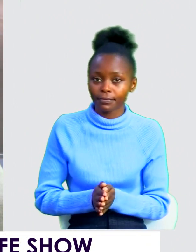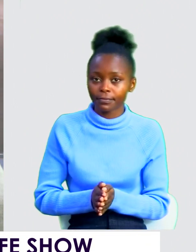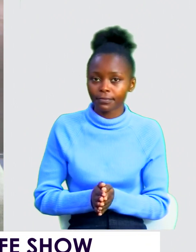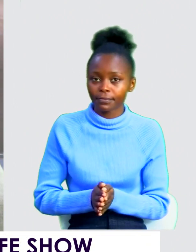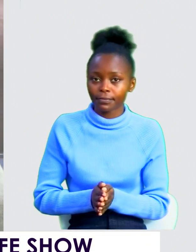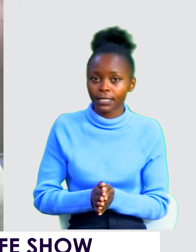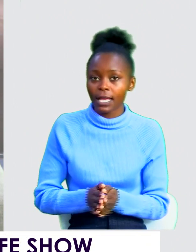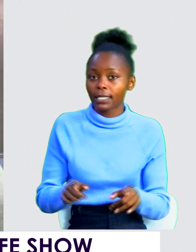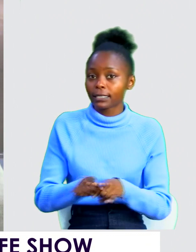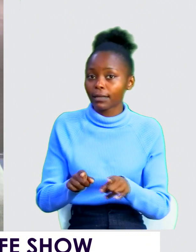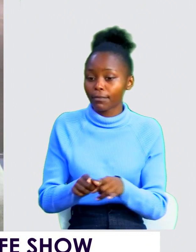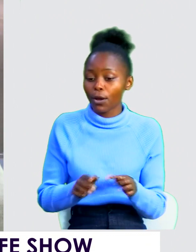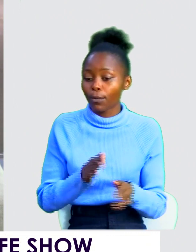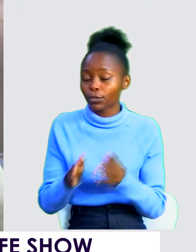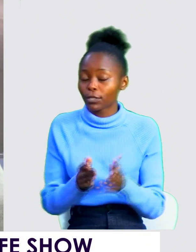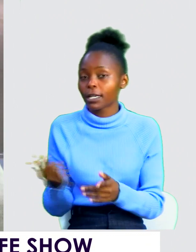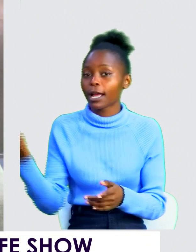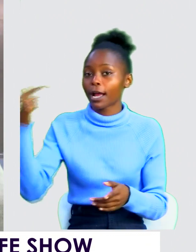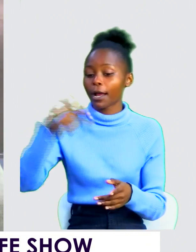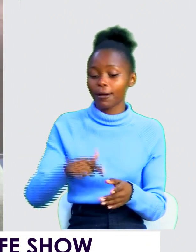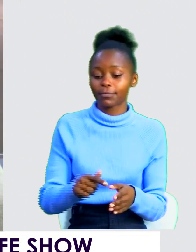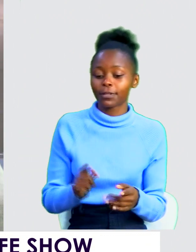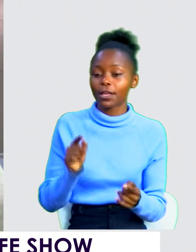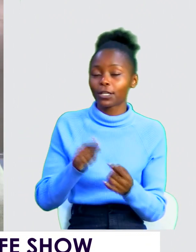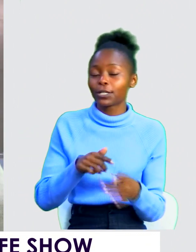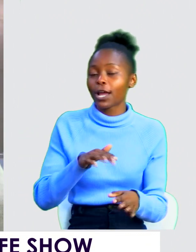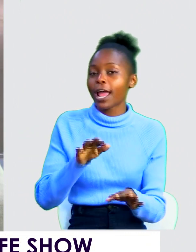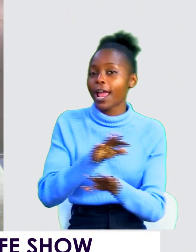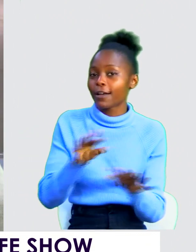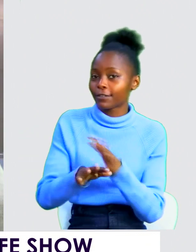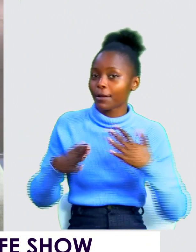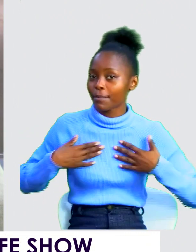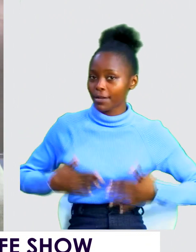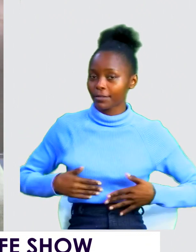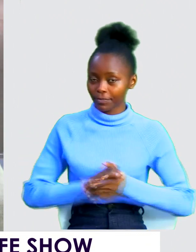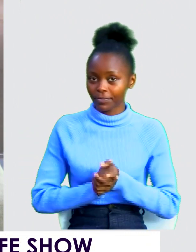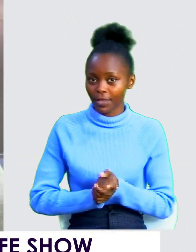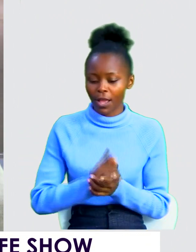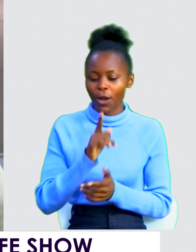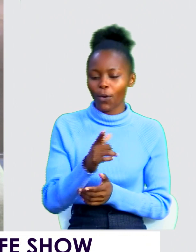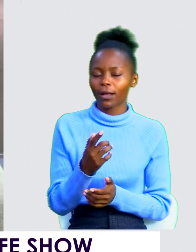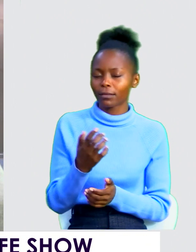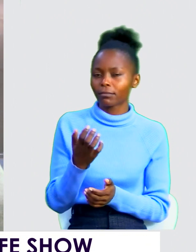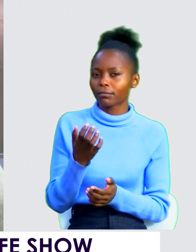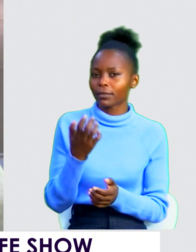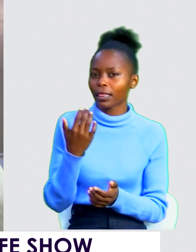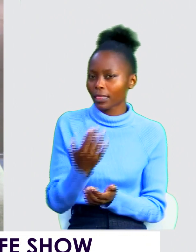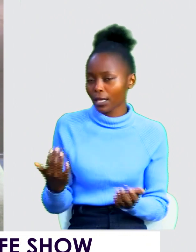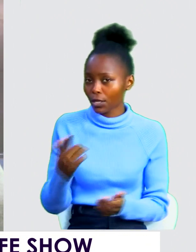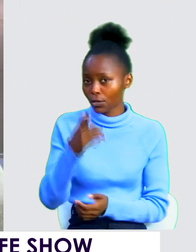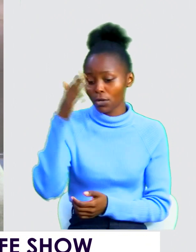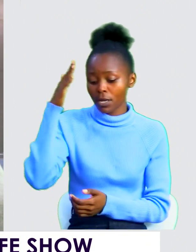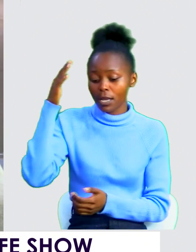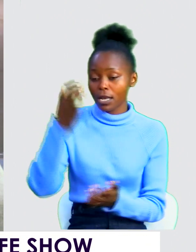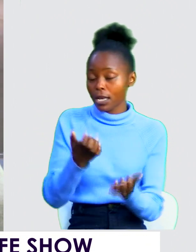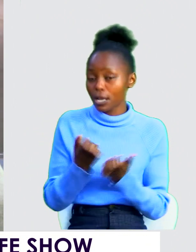to everybody under the sun. And one true thing you need to realize, that there is a